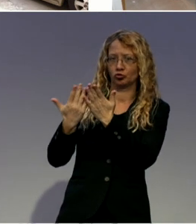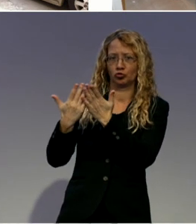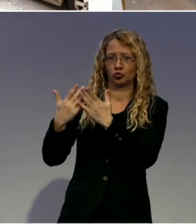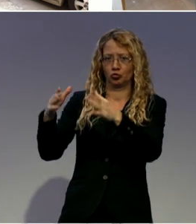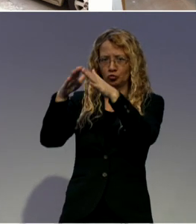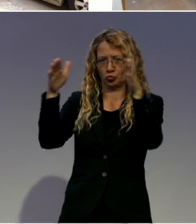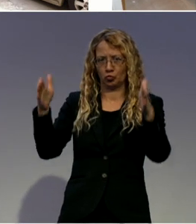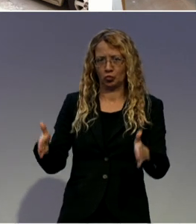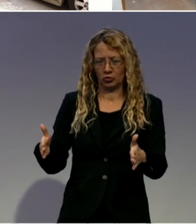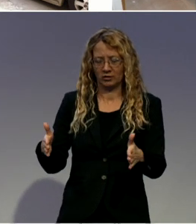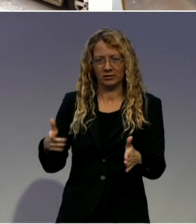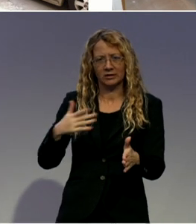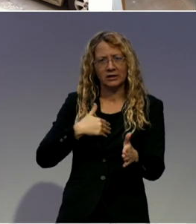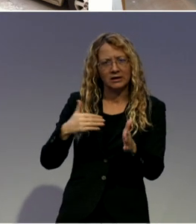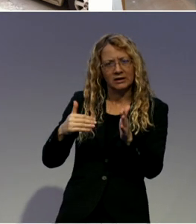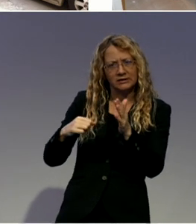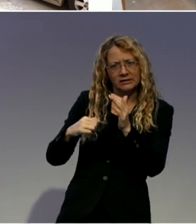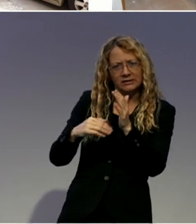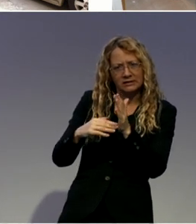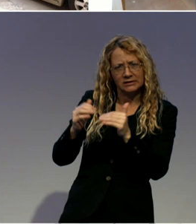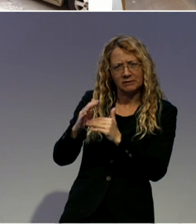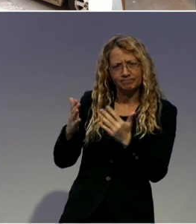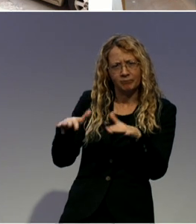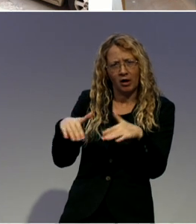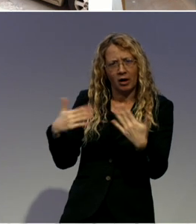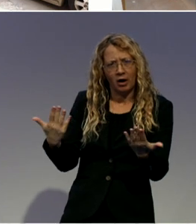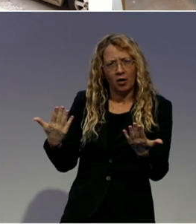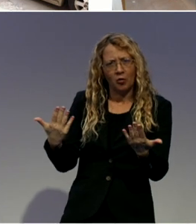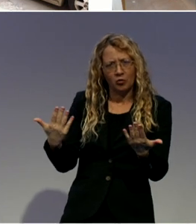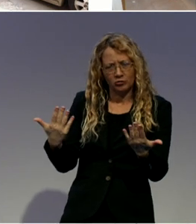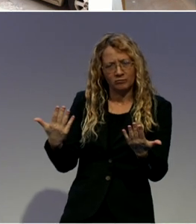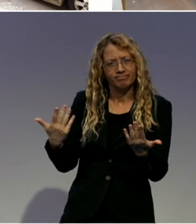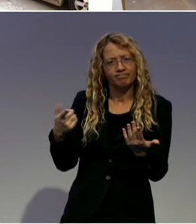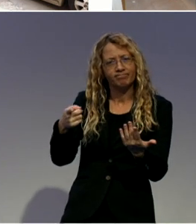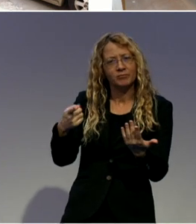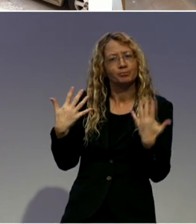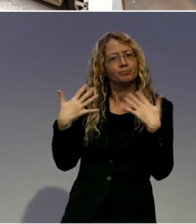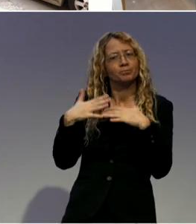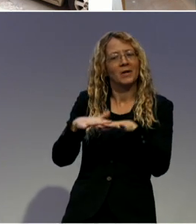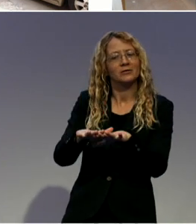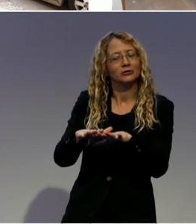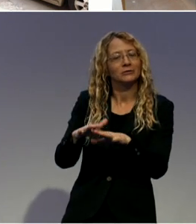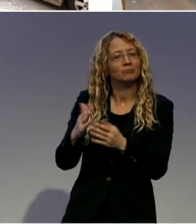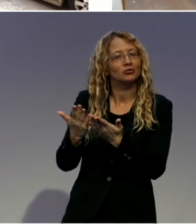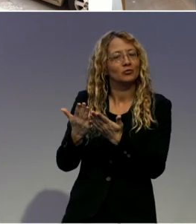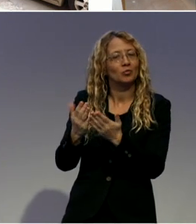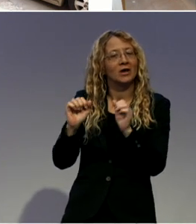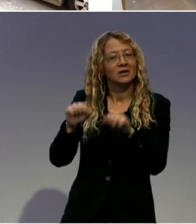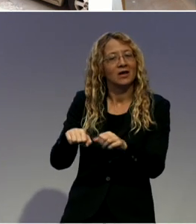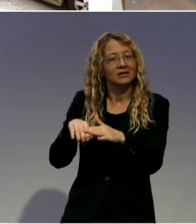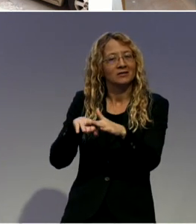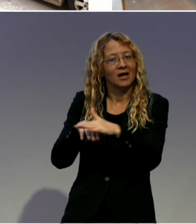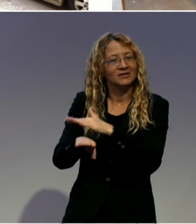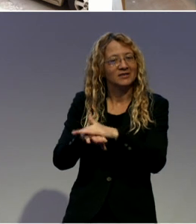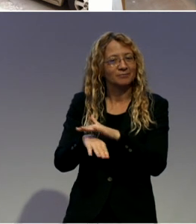them to join a standard school and through providing them with after-school support system and inside